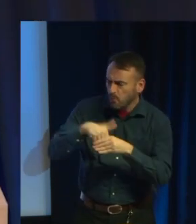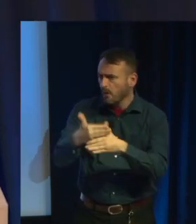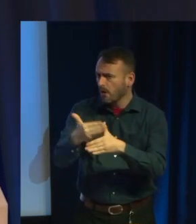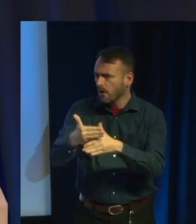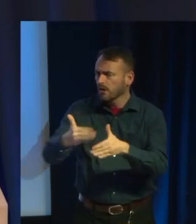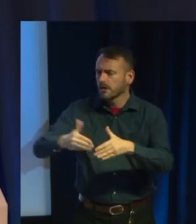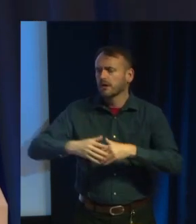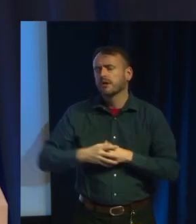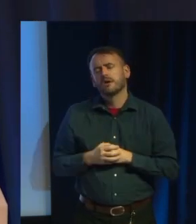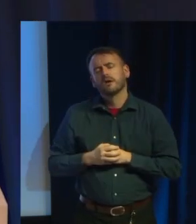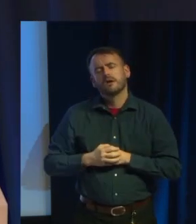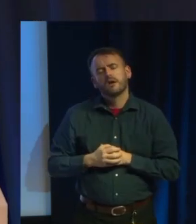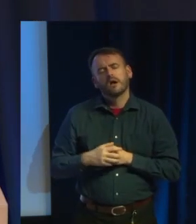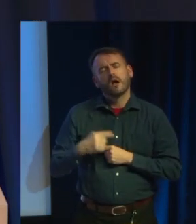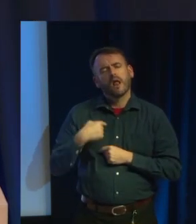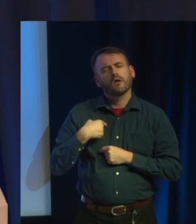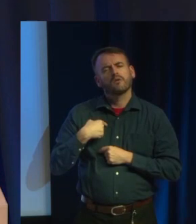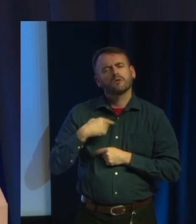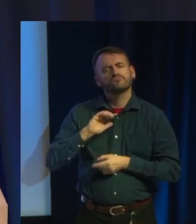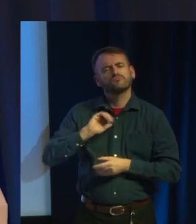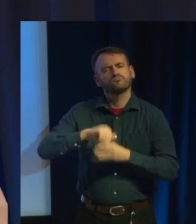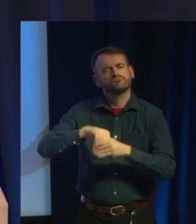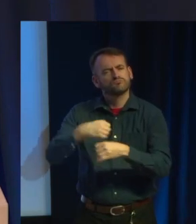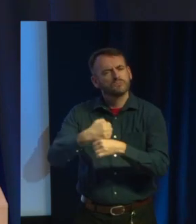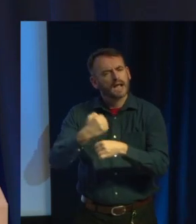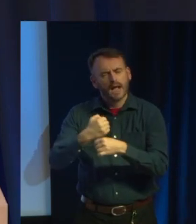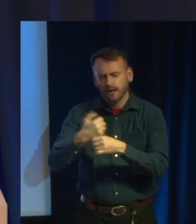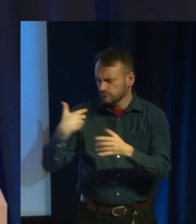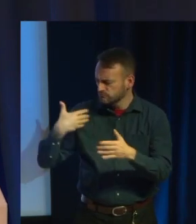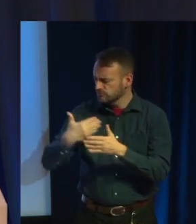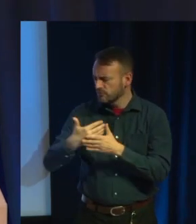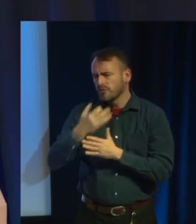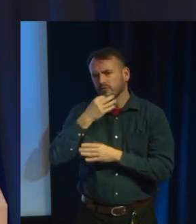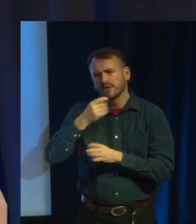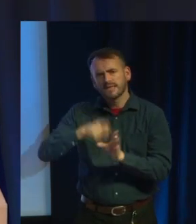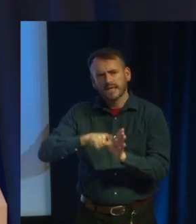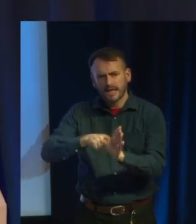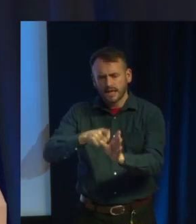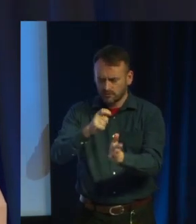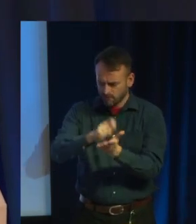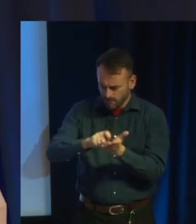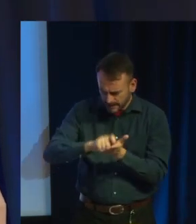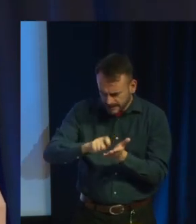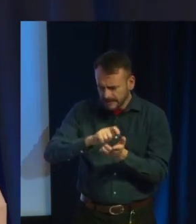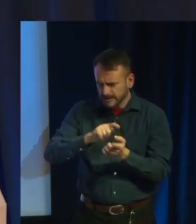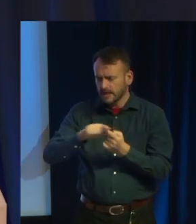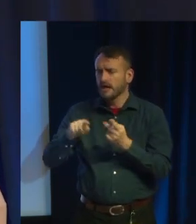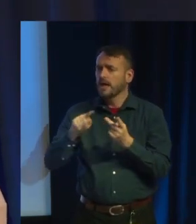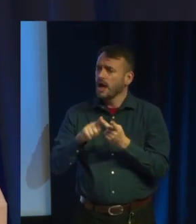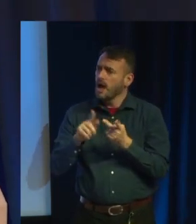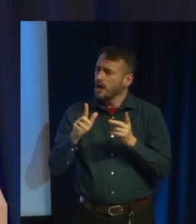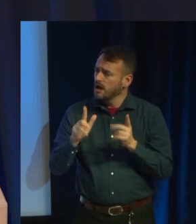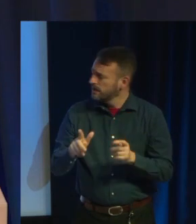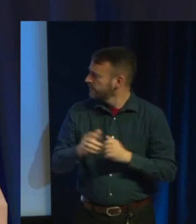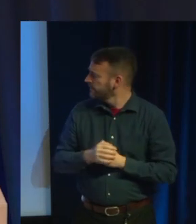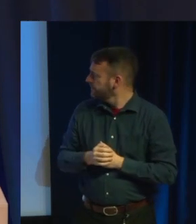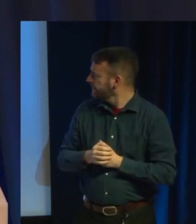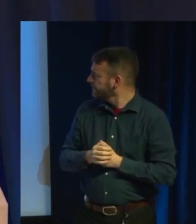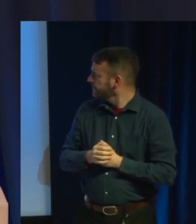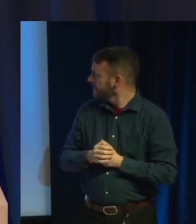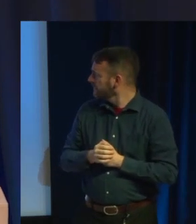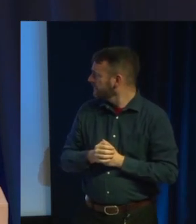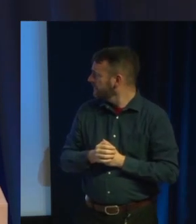mainly working in games for the last couple of years, writing and doing narrative design for mainly mobile games. Next to that,